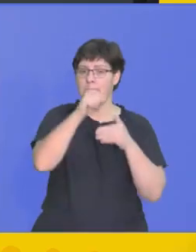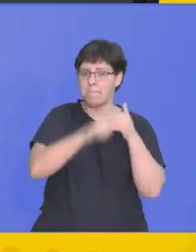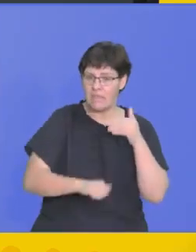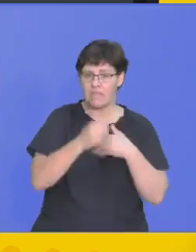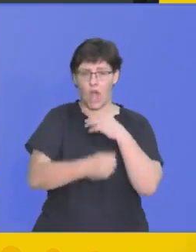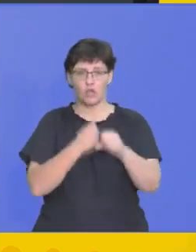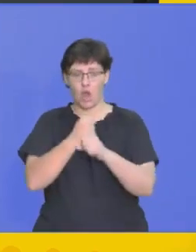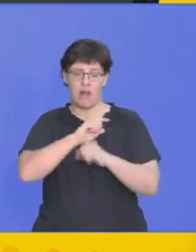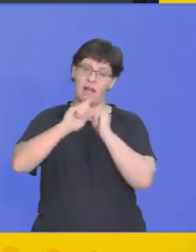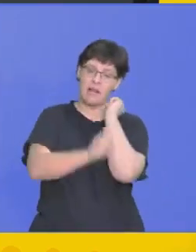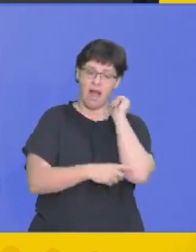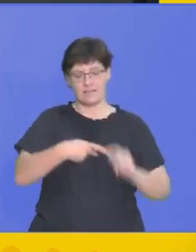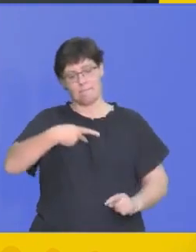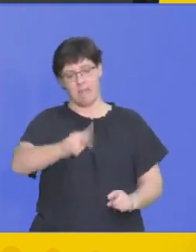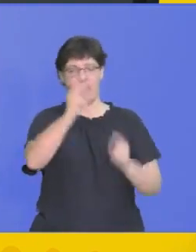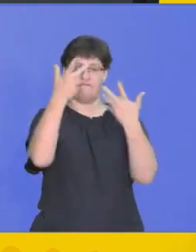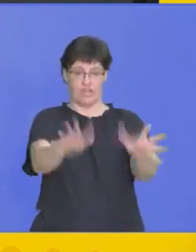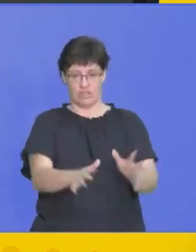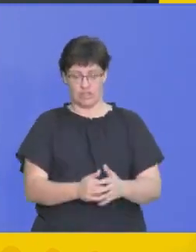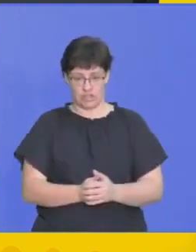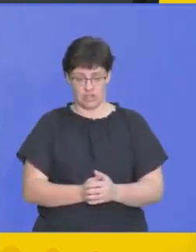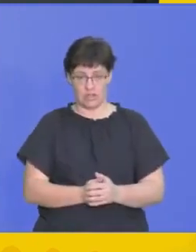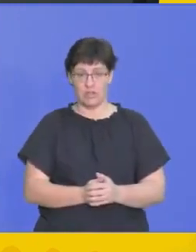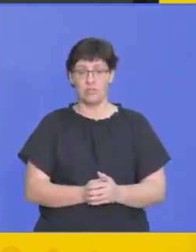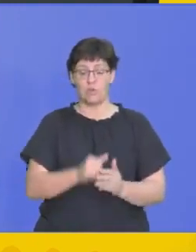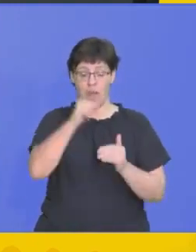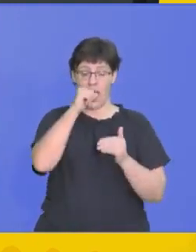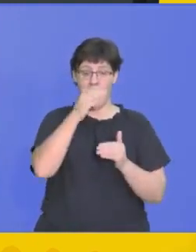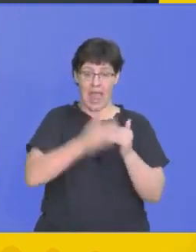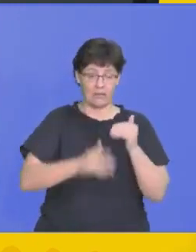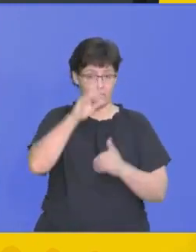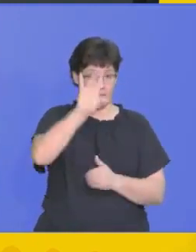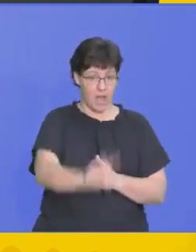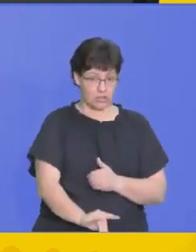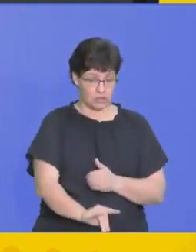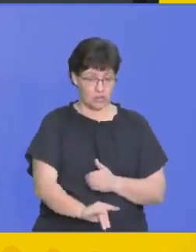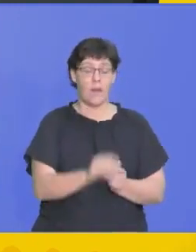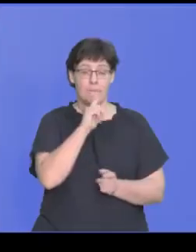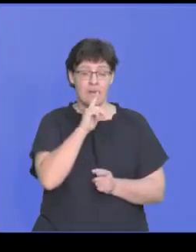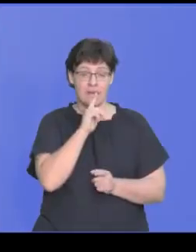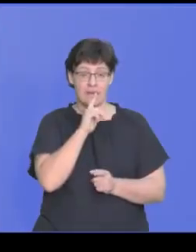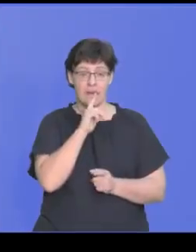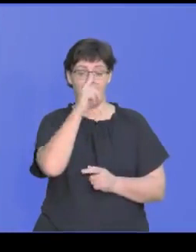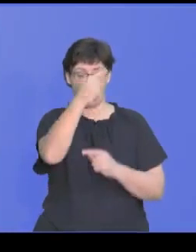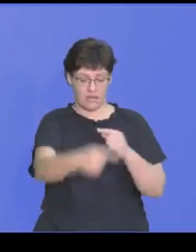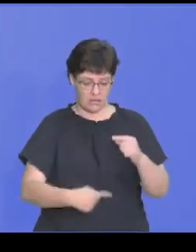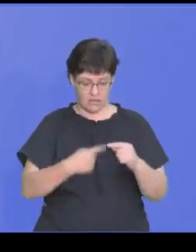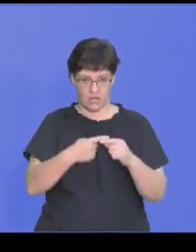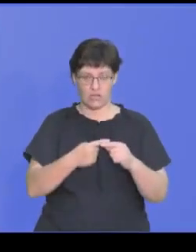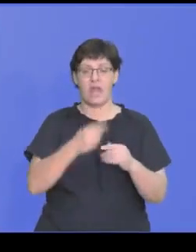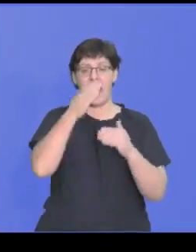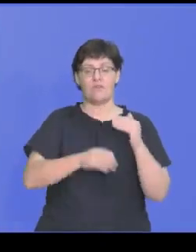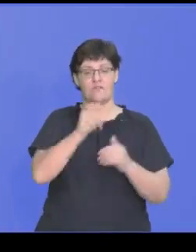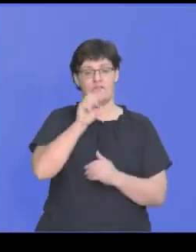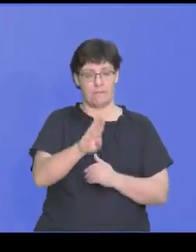which means a full year goes to the end of February. So I'm going to go from March to February is 1 year.